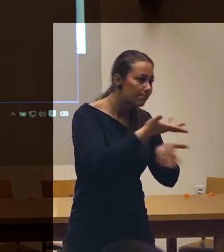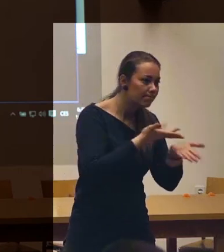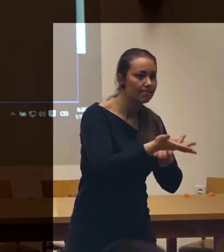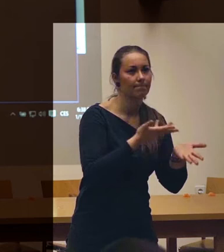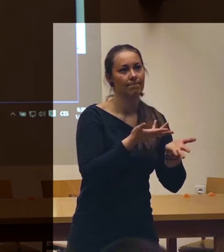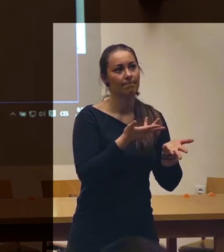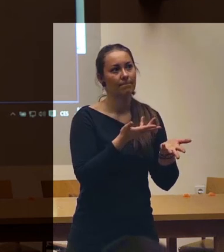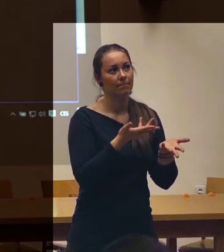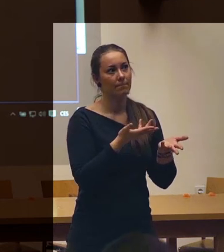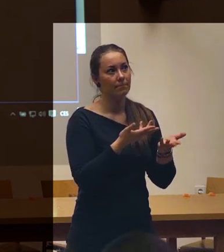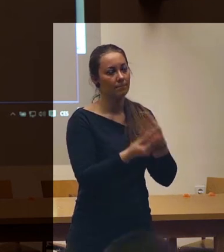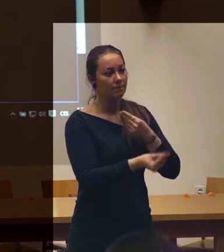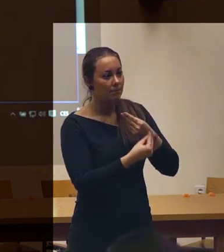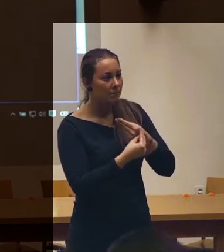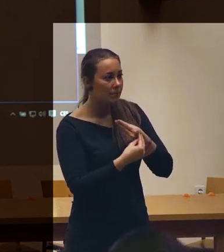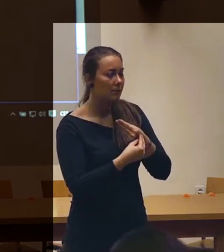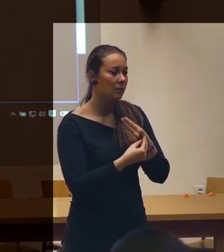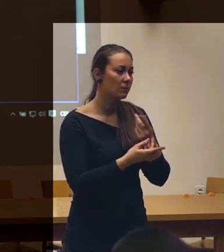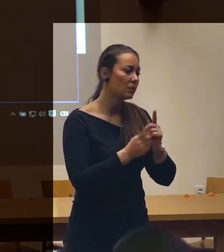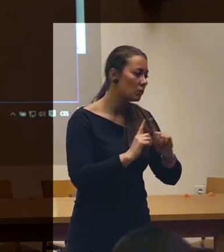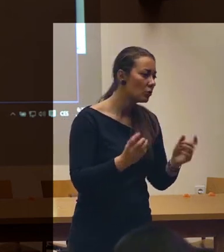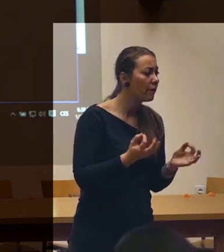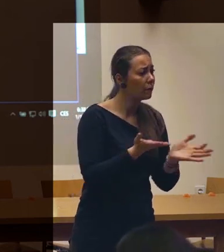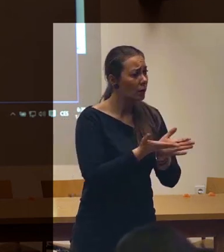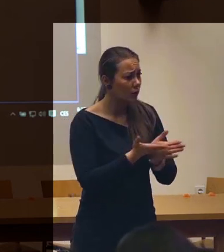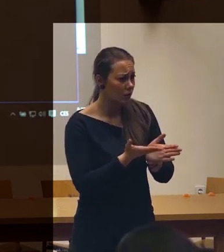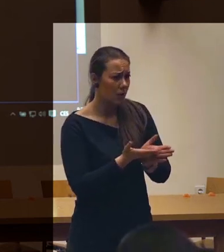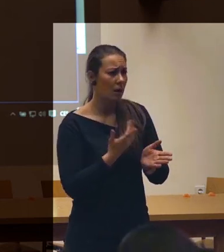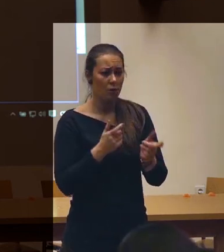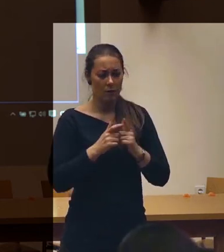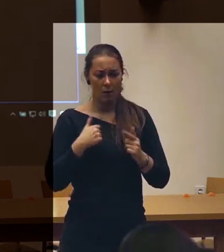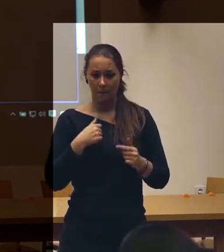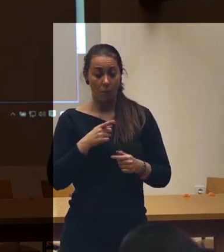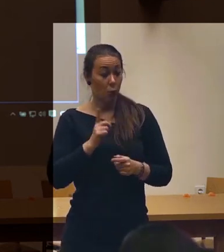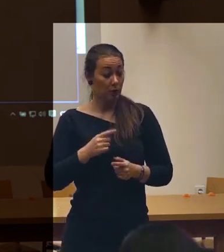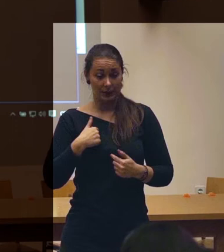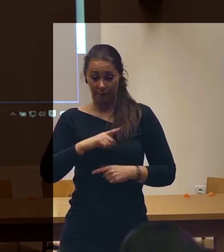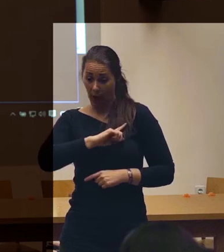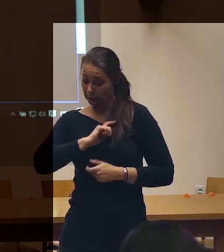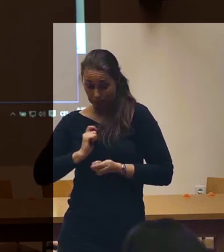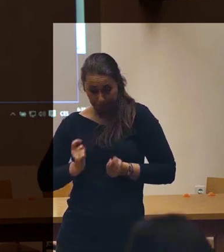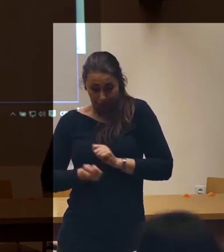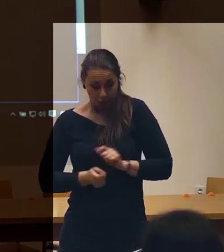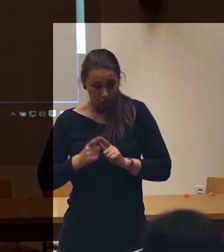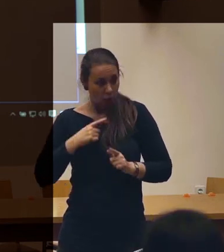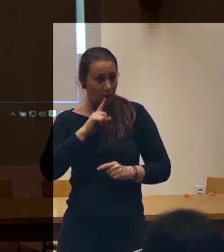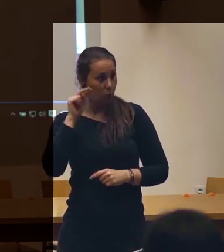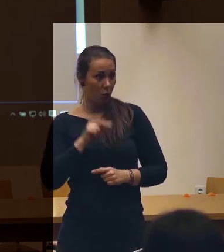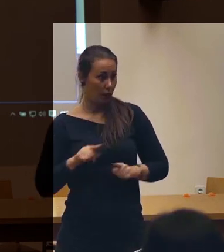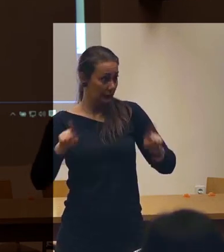and kind of dealing with this like stereotypical perception of the visitor with